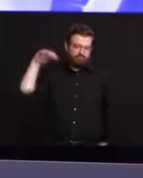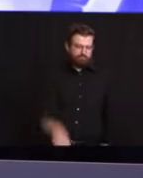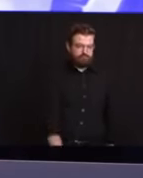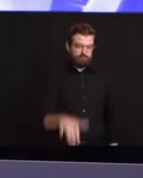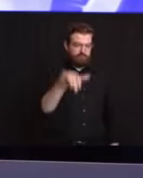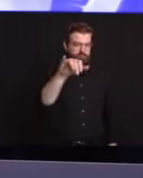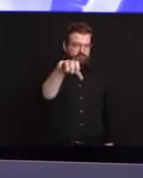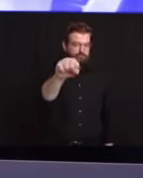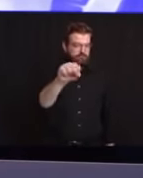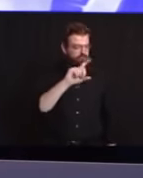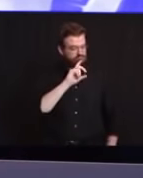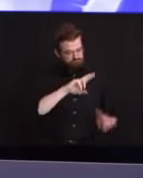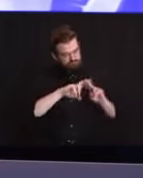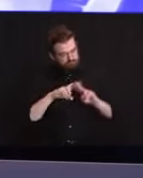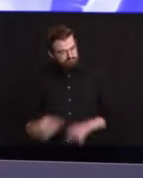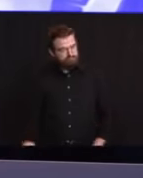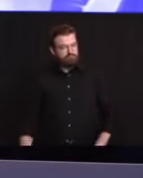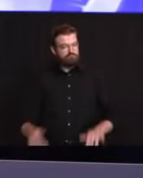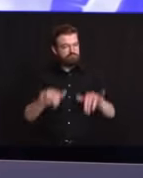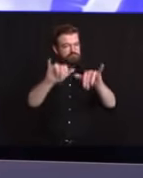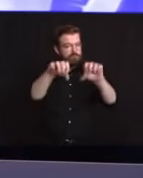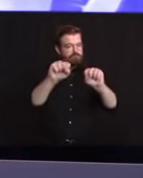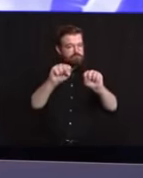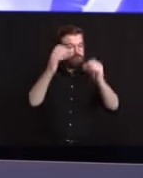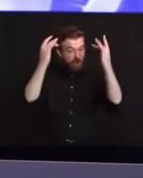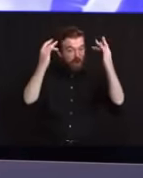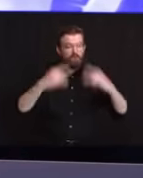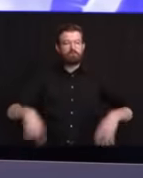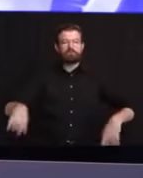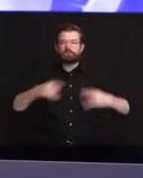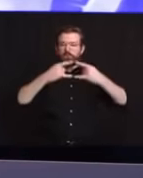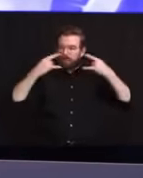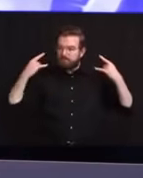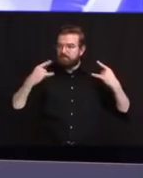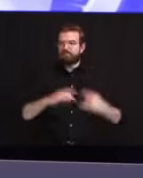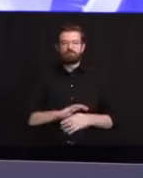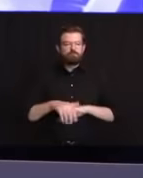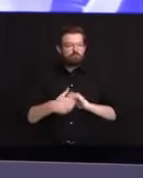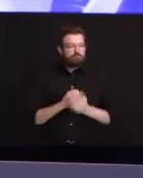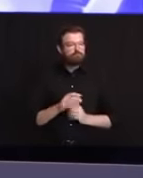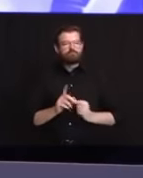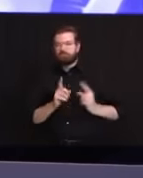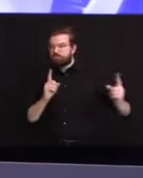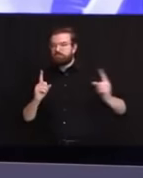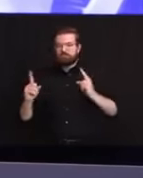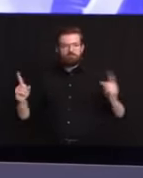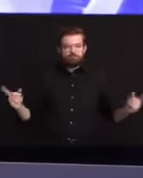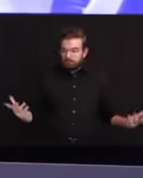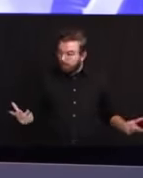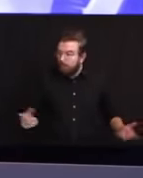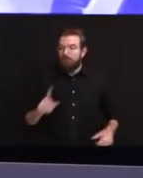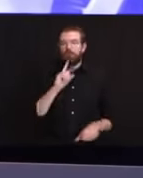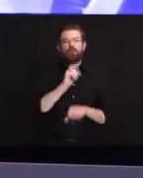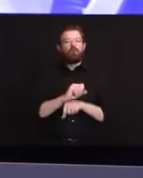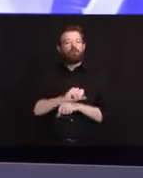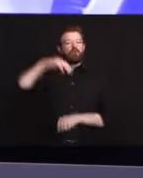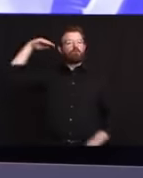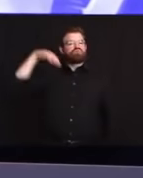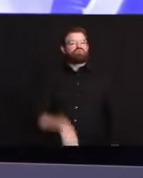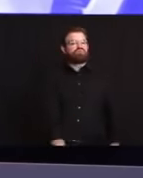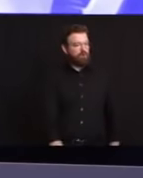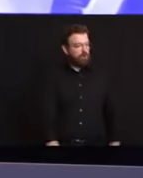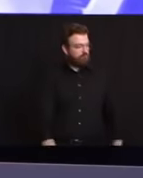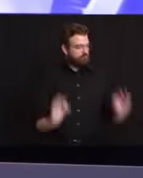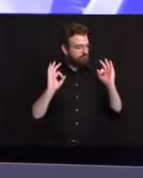day, active and be vigilant, because we are seeing great results by the compliance that